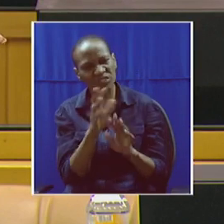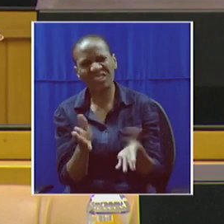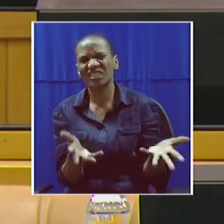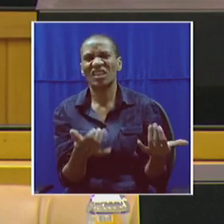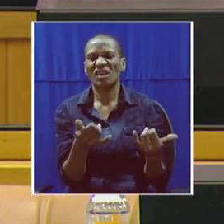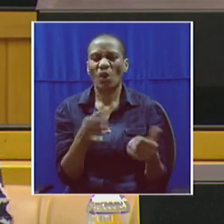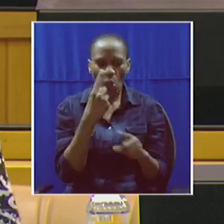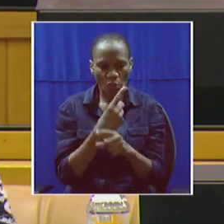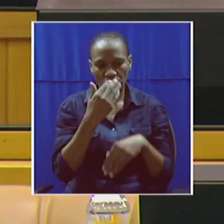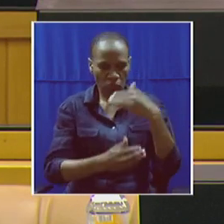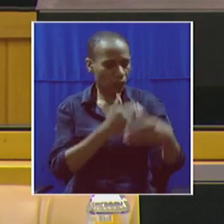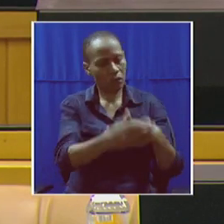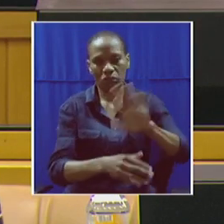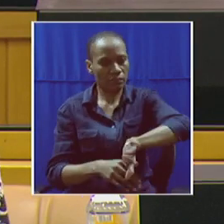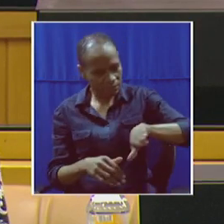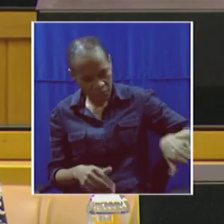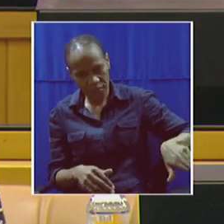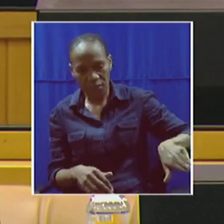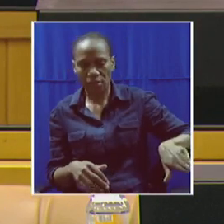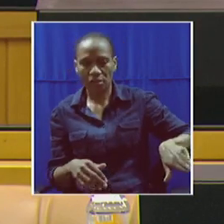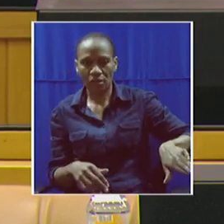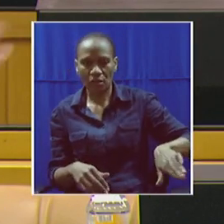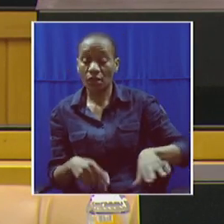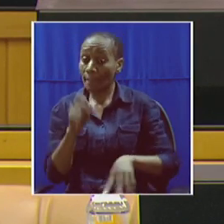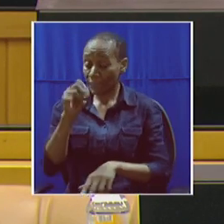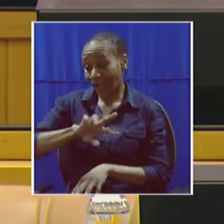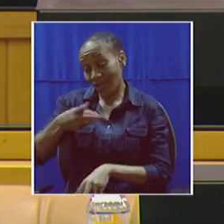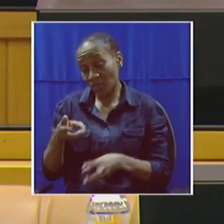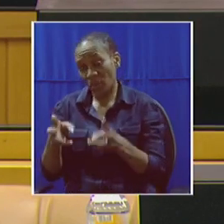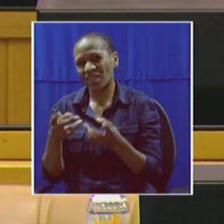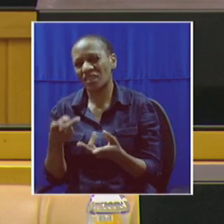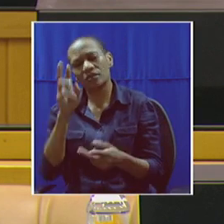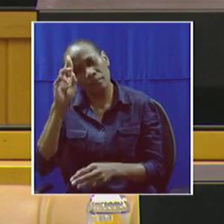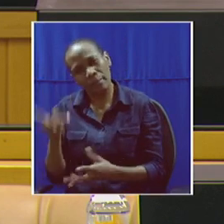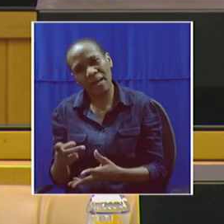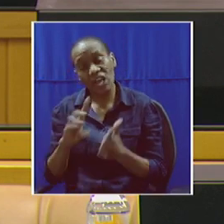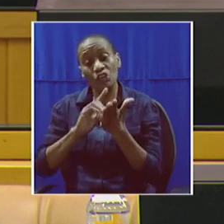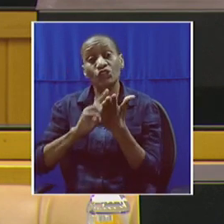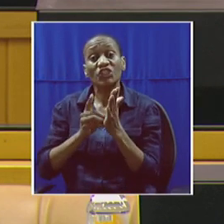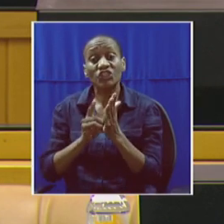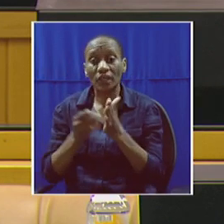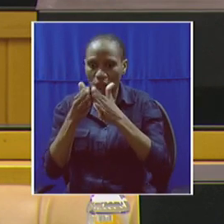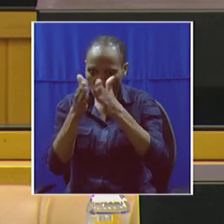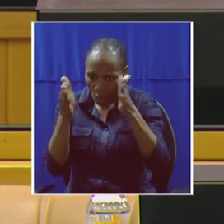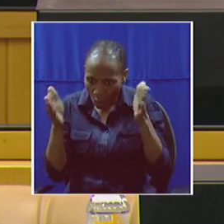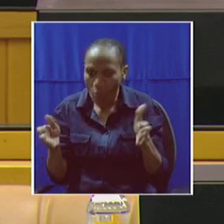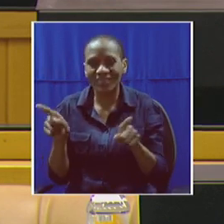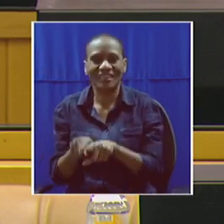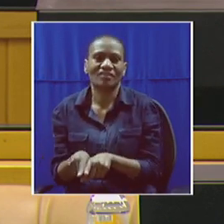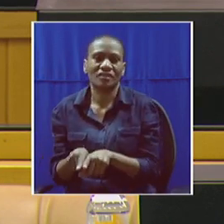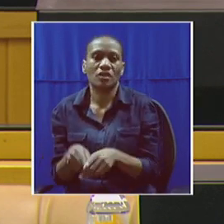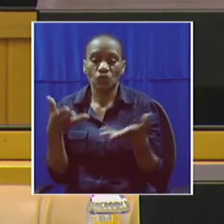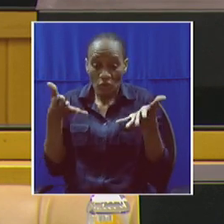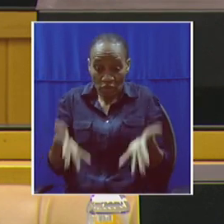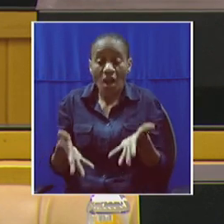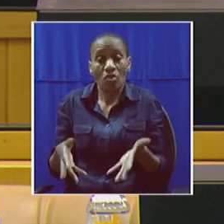currently operating and be H also able to play in the digital space and that's what the sabc is